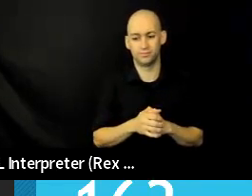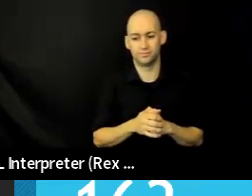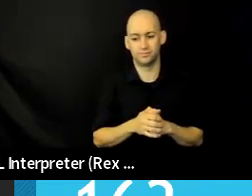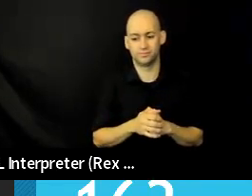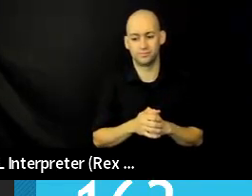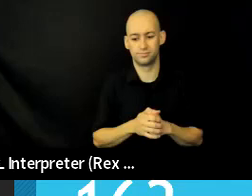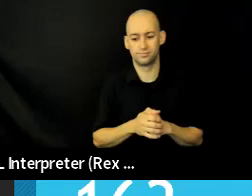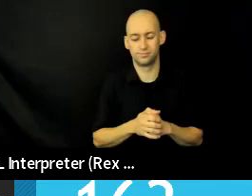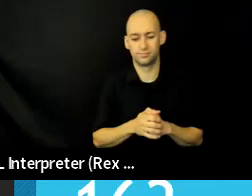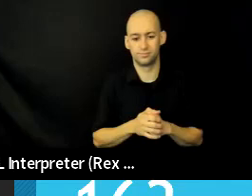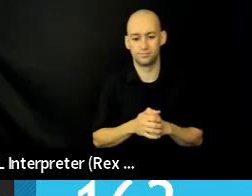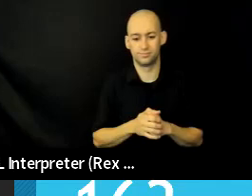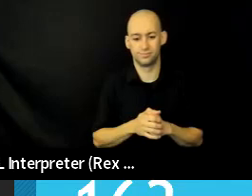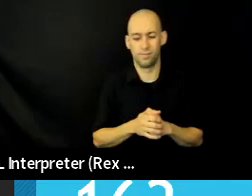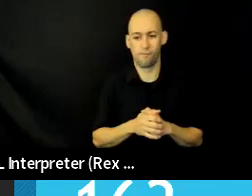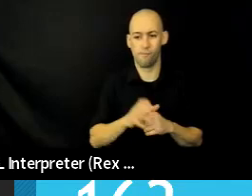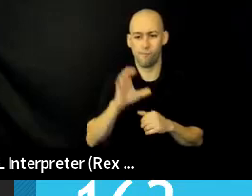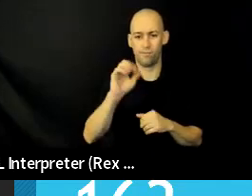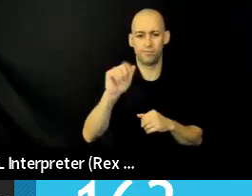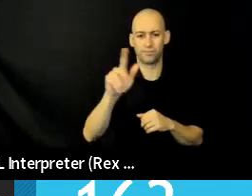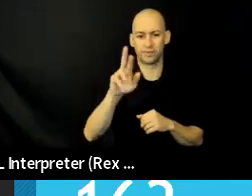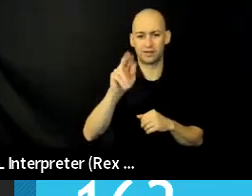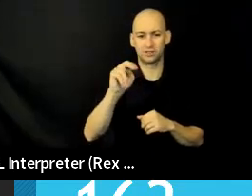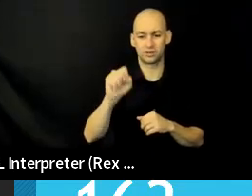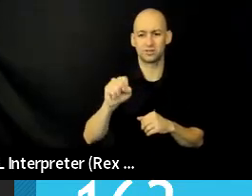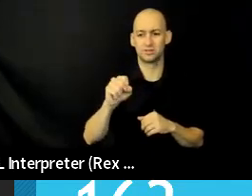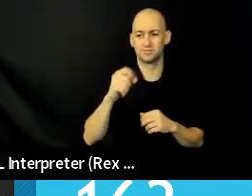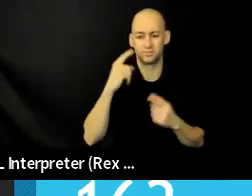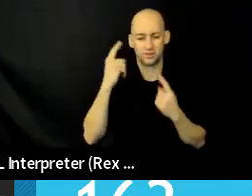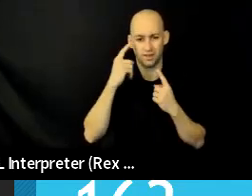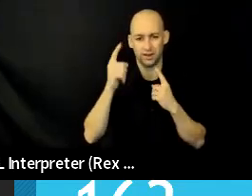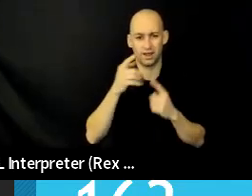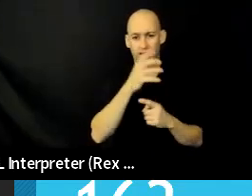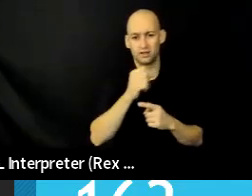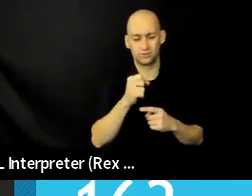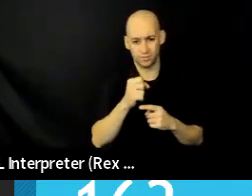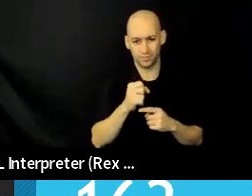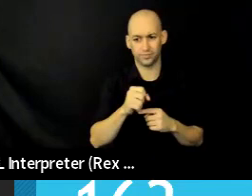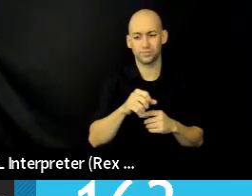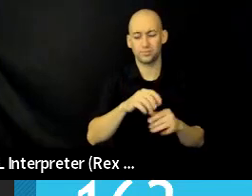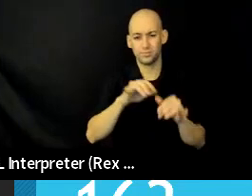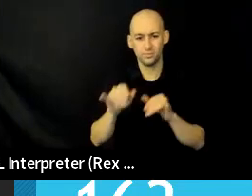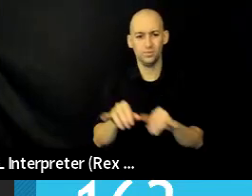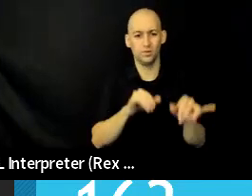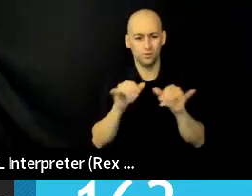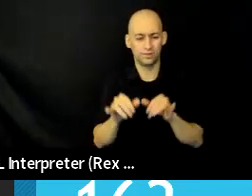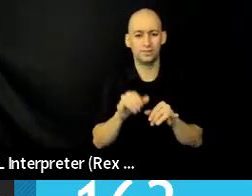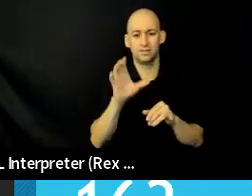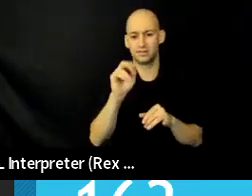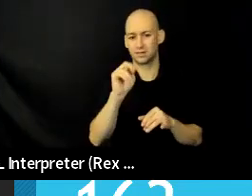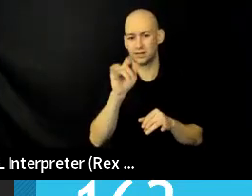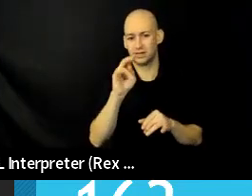Caltrans merely speculated and assumed that routine environmental conditions were problematic and